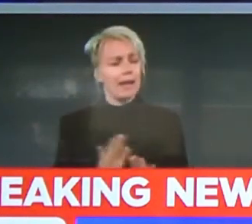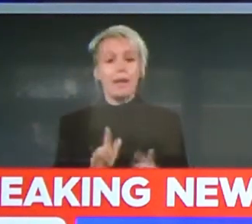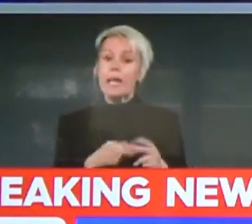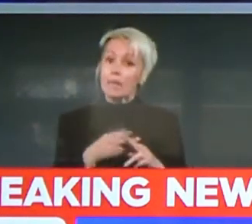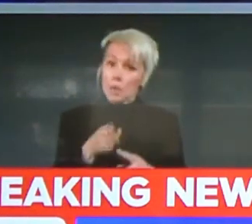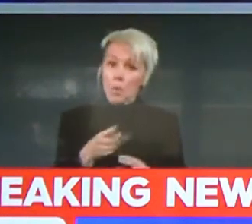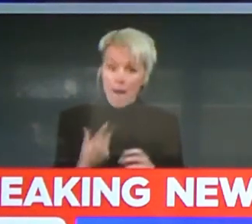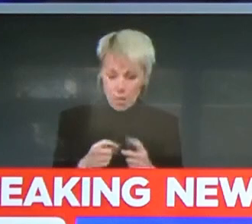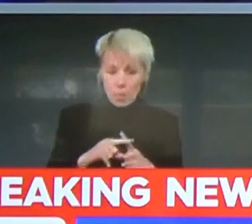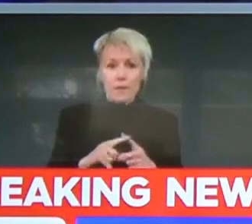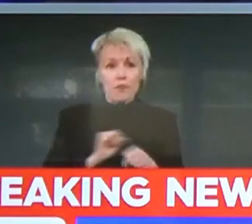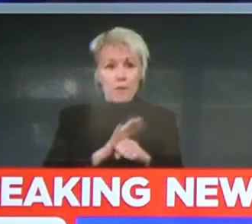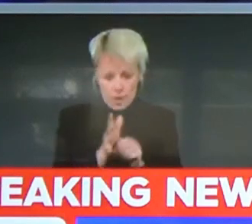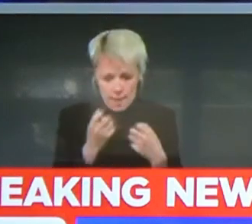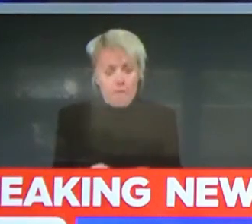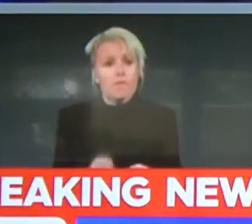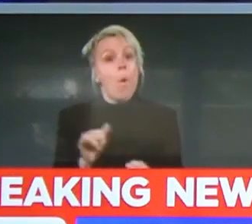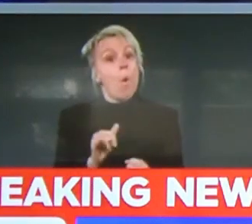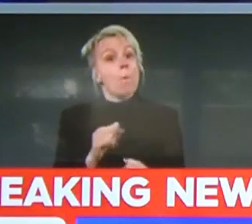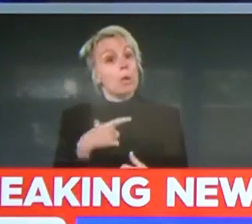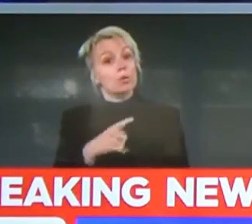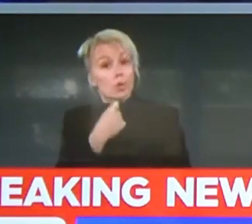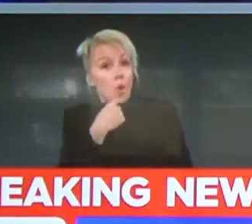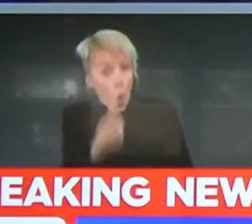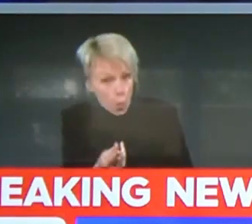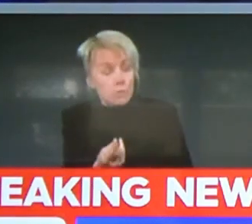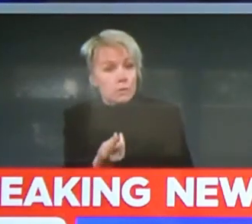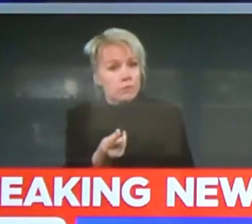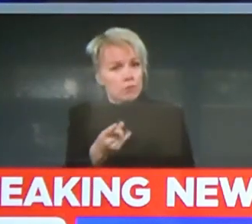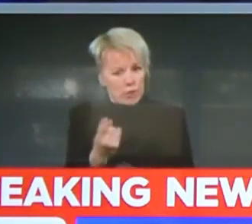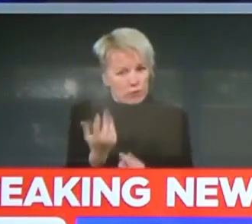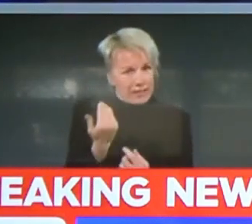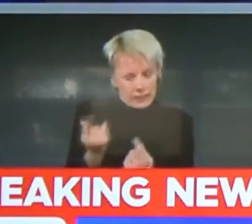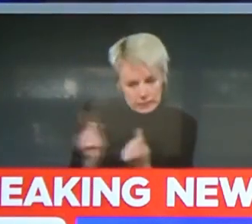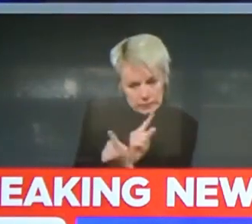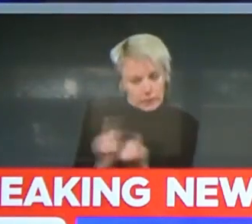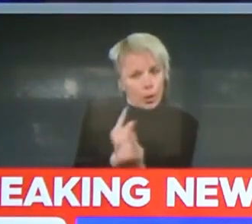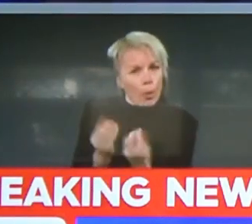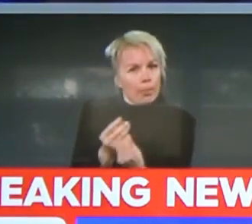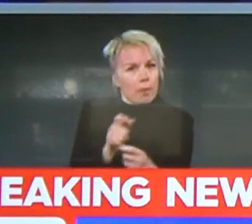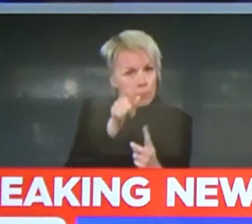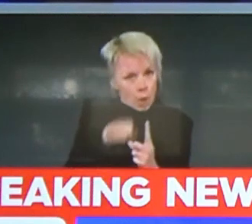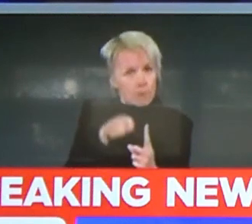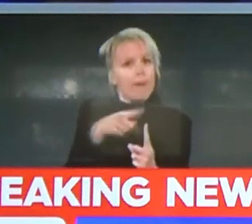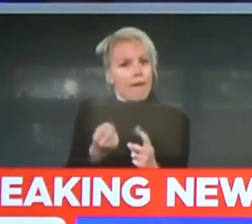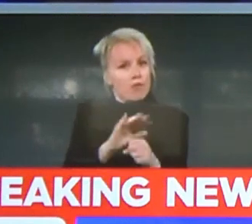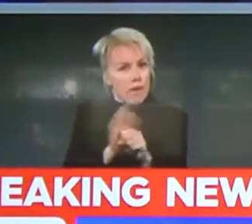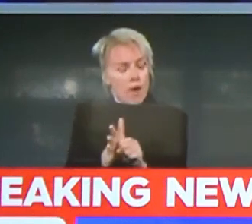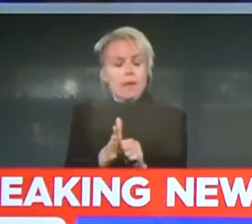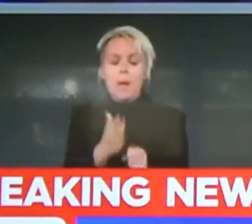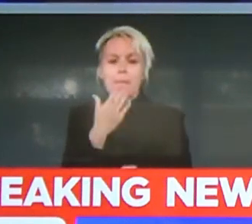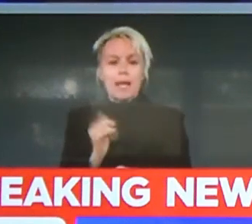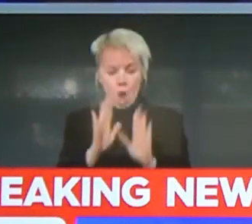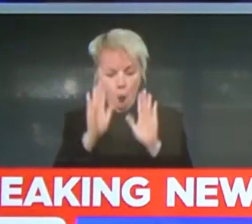positive case or you're isolating because you're a contact, you go home and you isolate and you obey those rules.